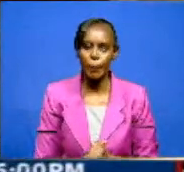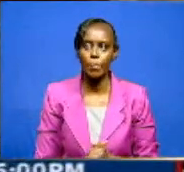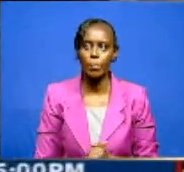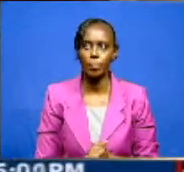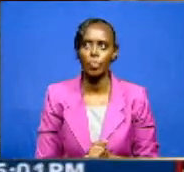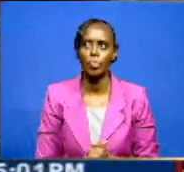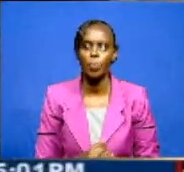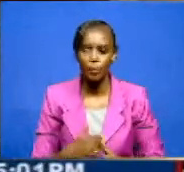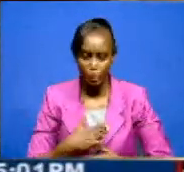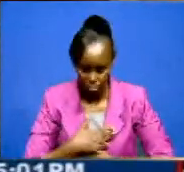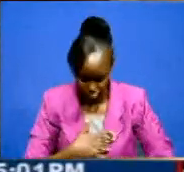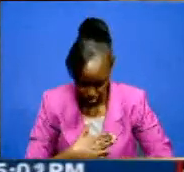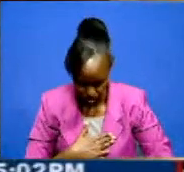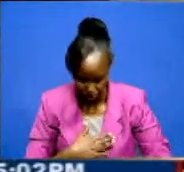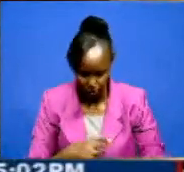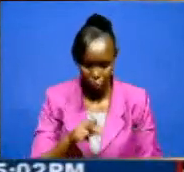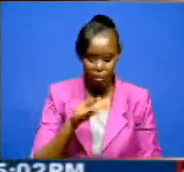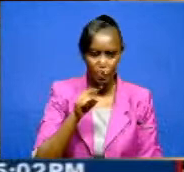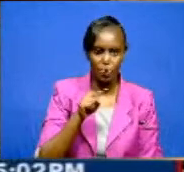Senator Njeru Ndwiga.